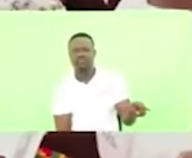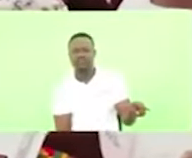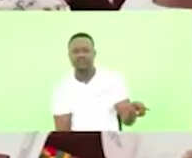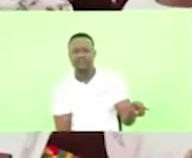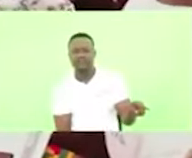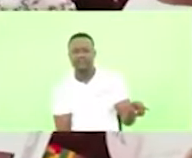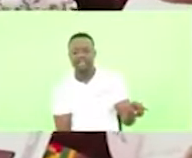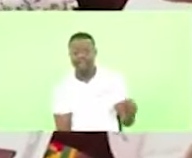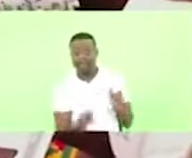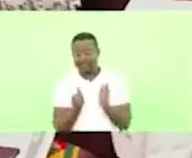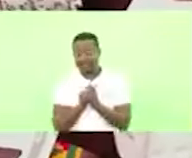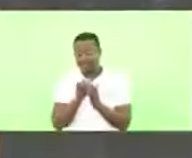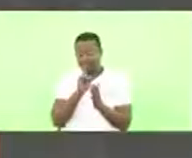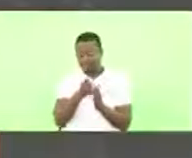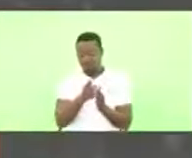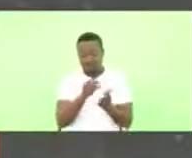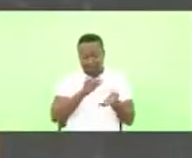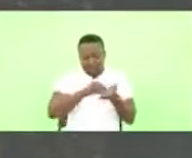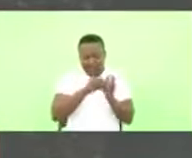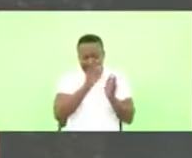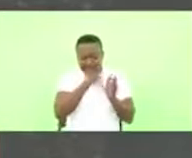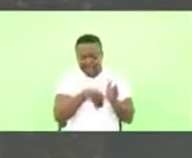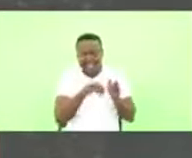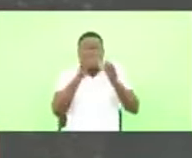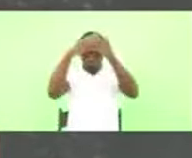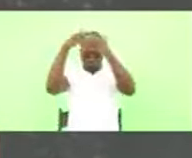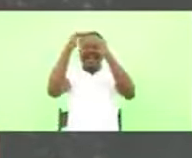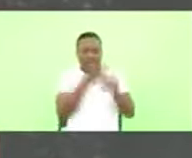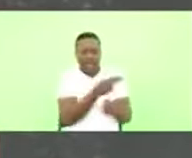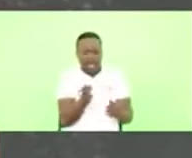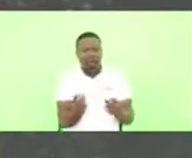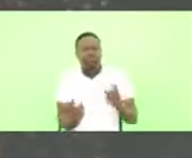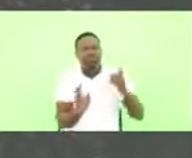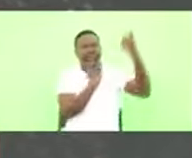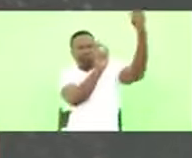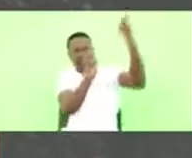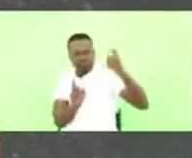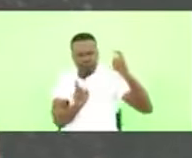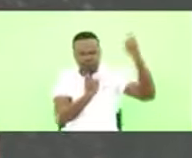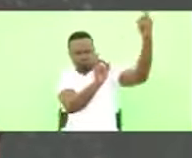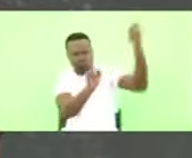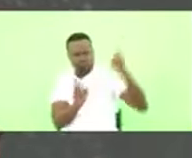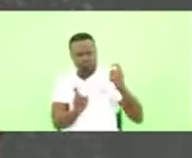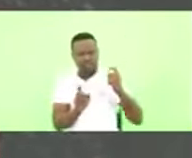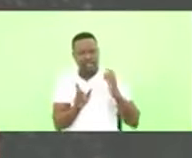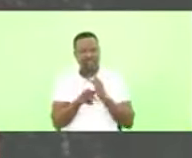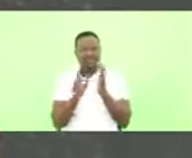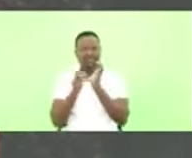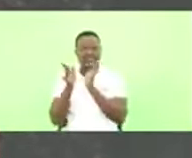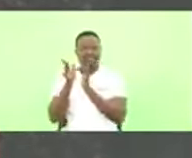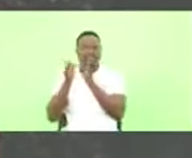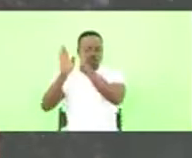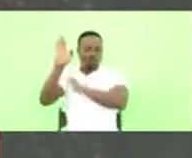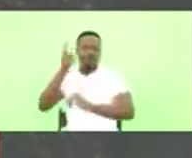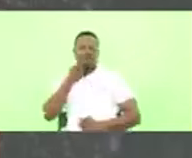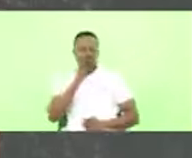It was a real battle between heaven and hell, but God raised him from the